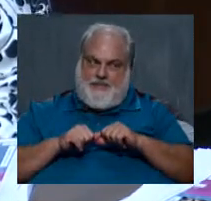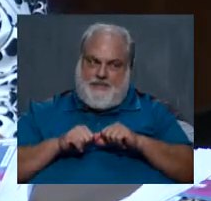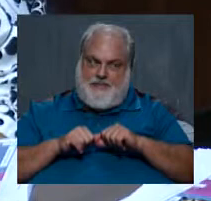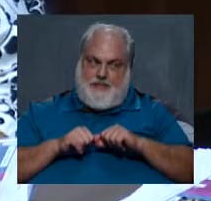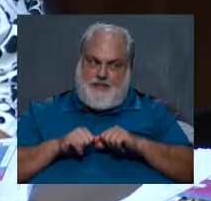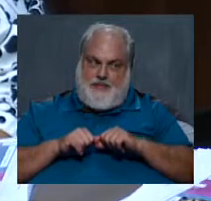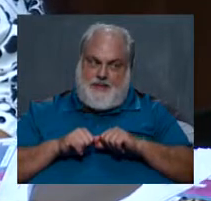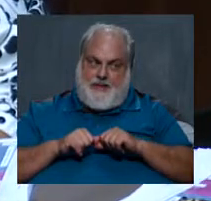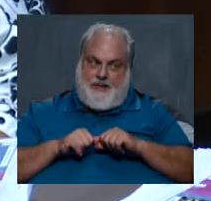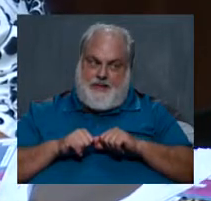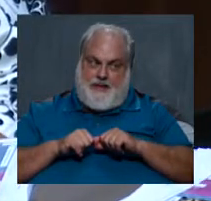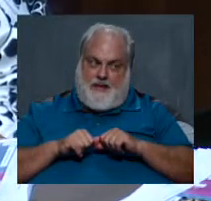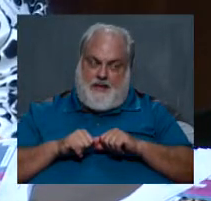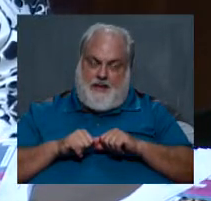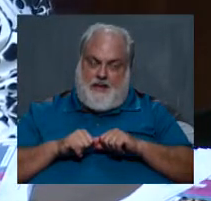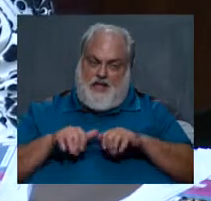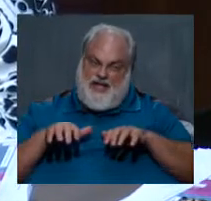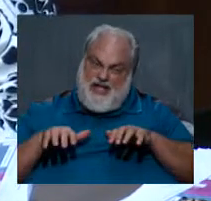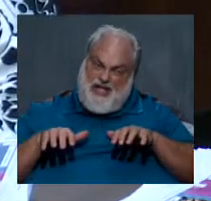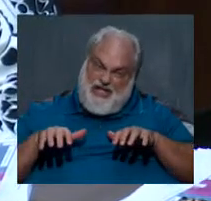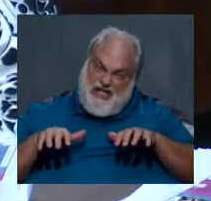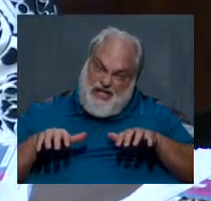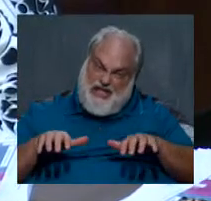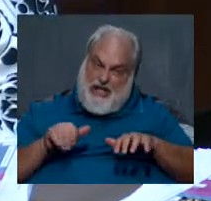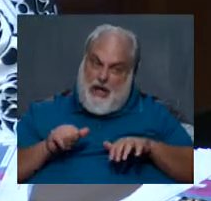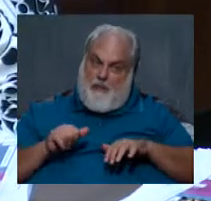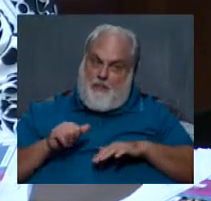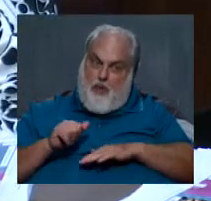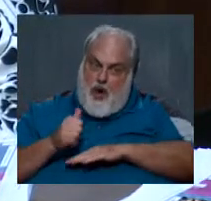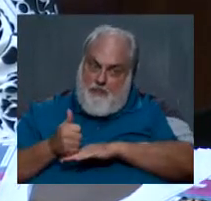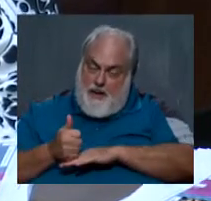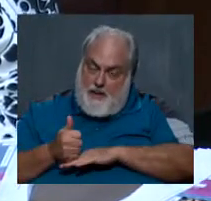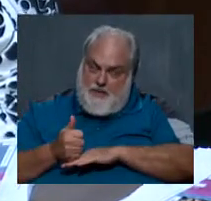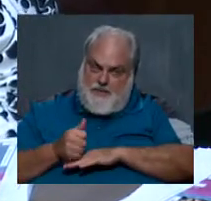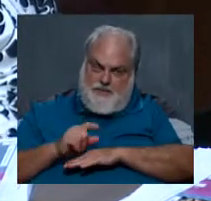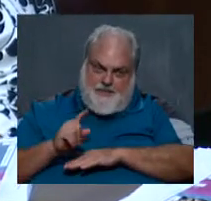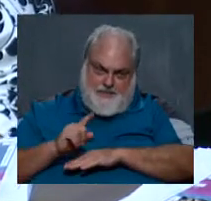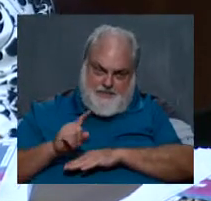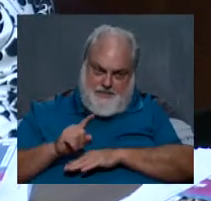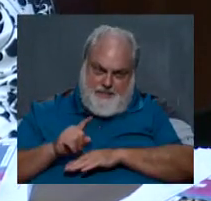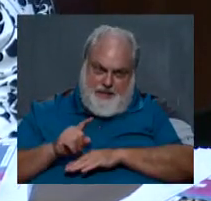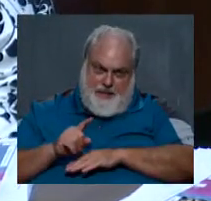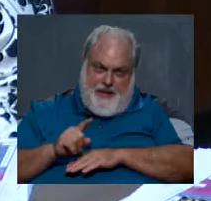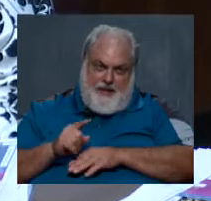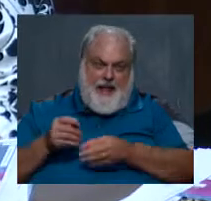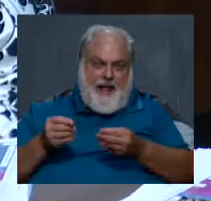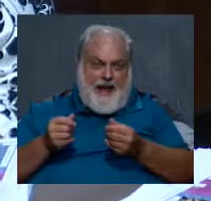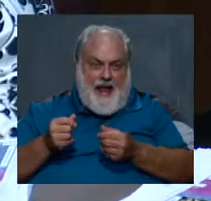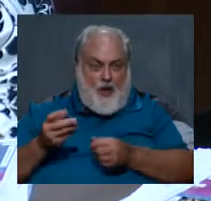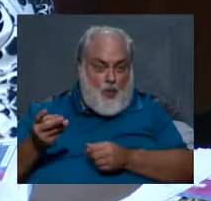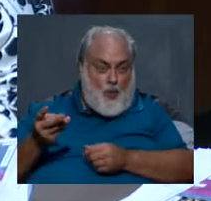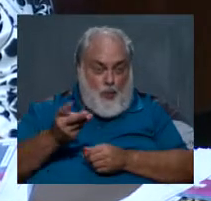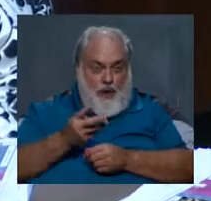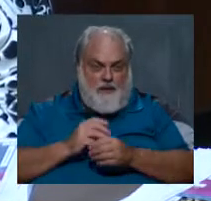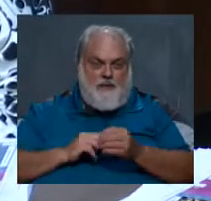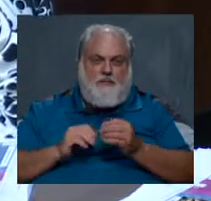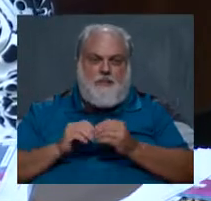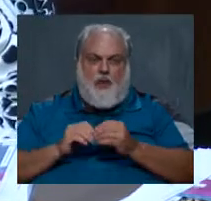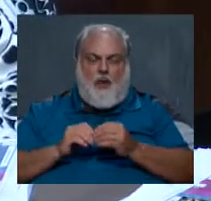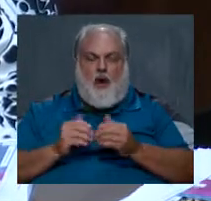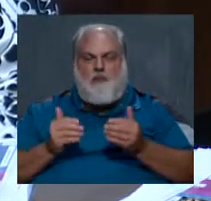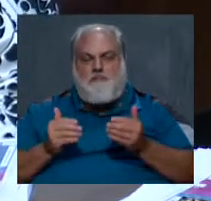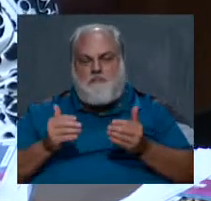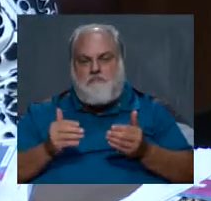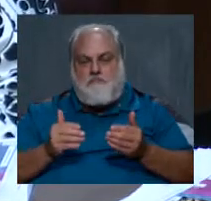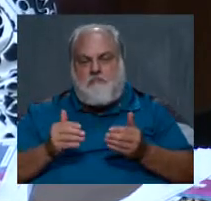Let's not get too many apartments and start there. There's land to the west where this ought to go, and I'm like